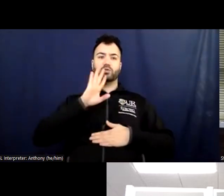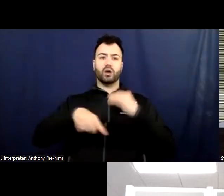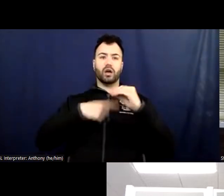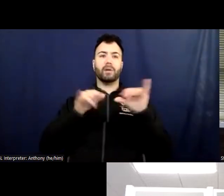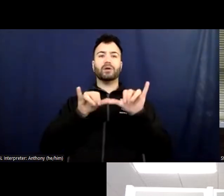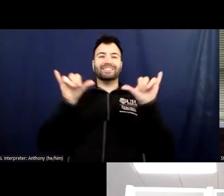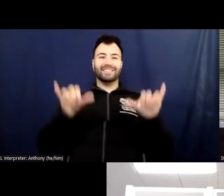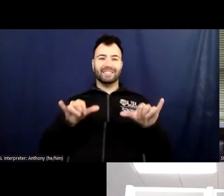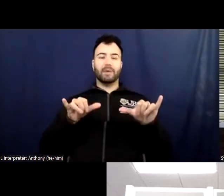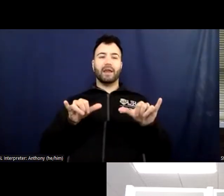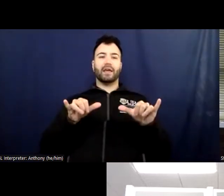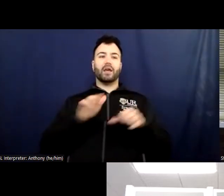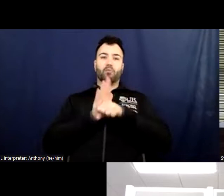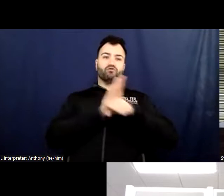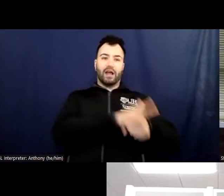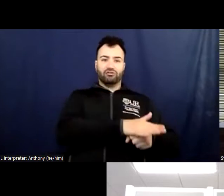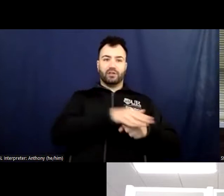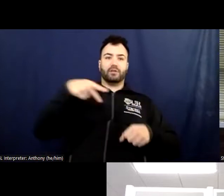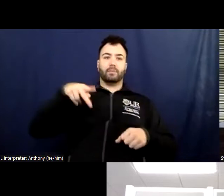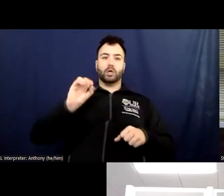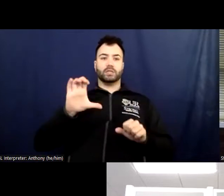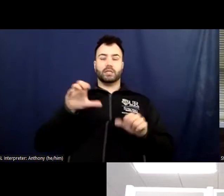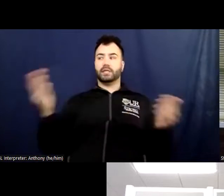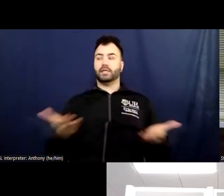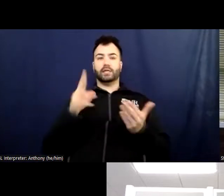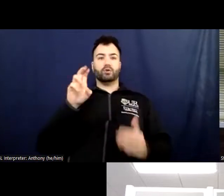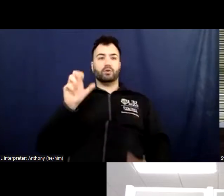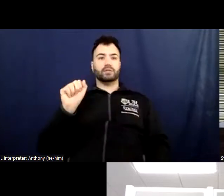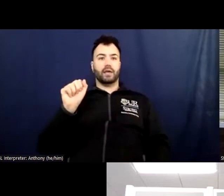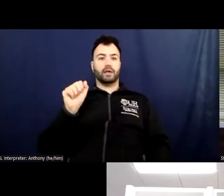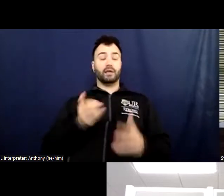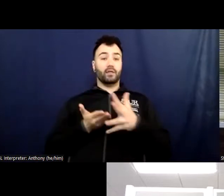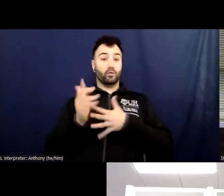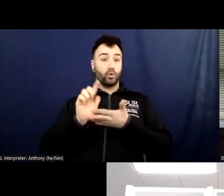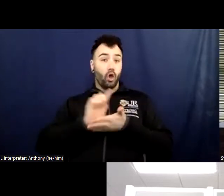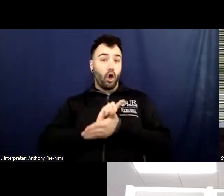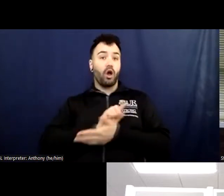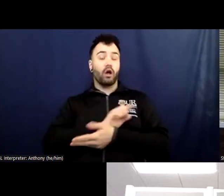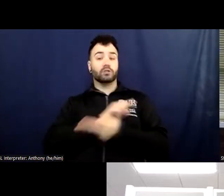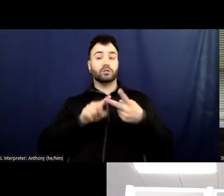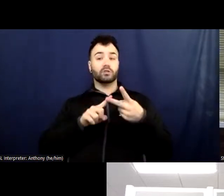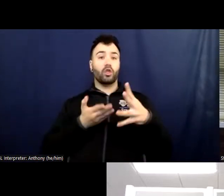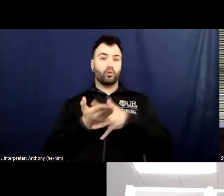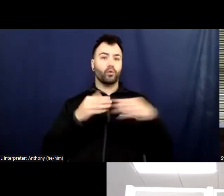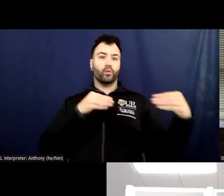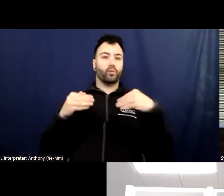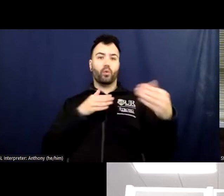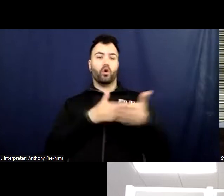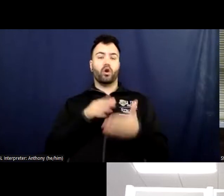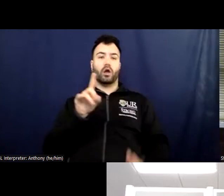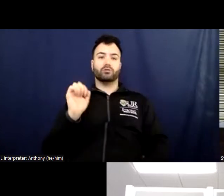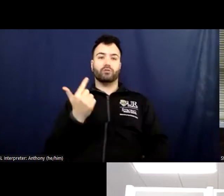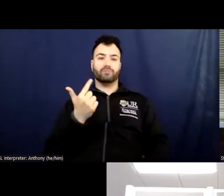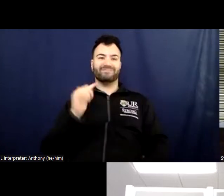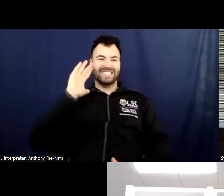of people of color in this country to the laws we've created and to this war on drugs. That's really just a war on